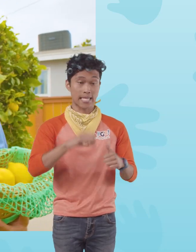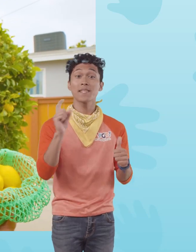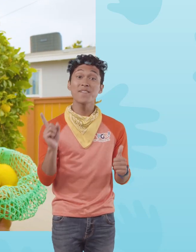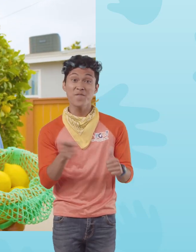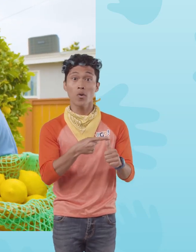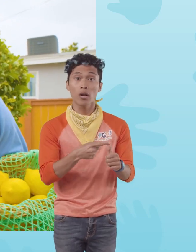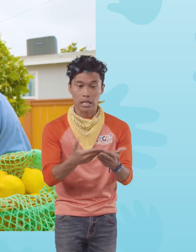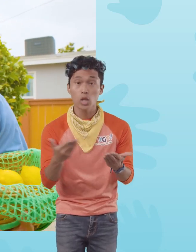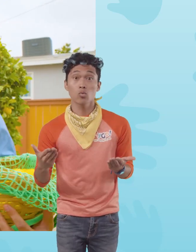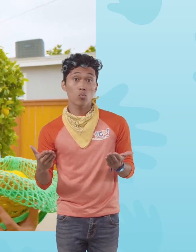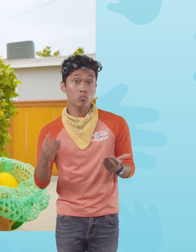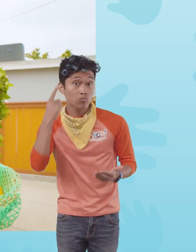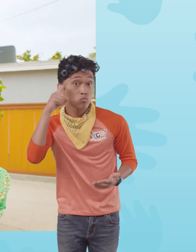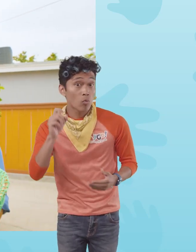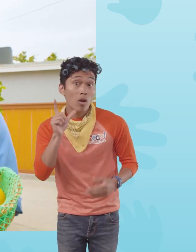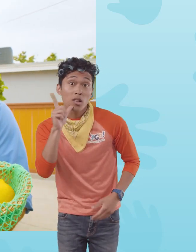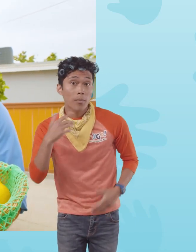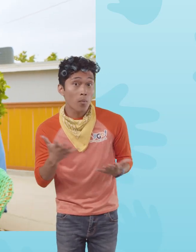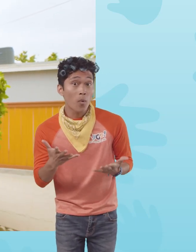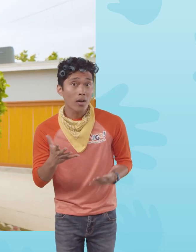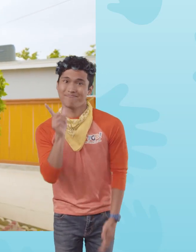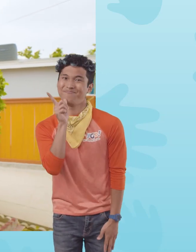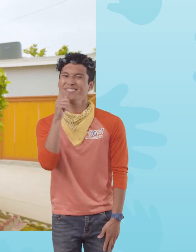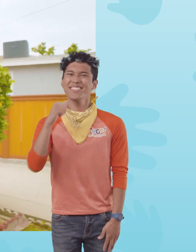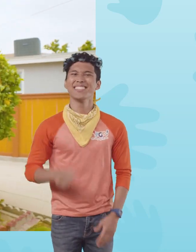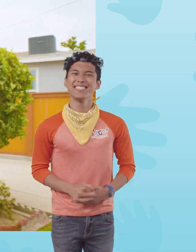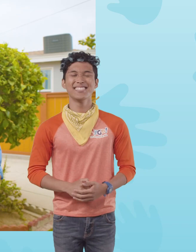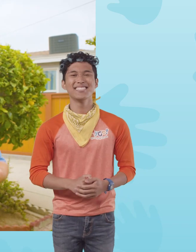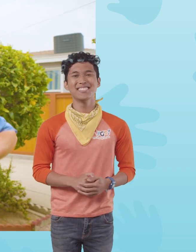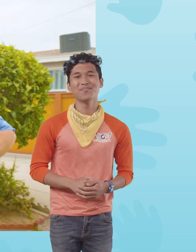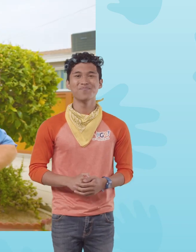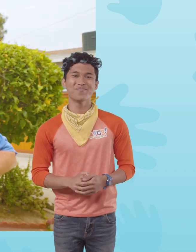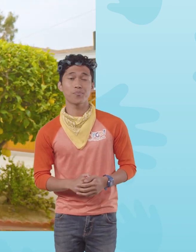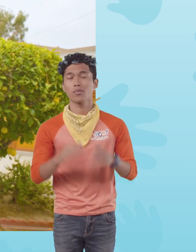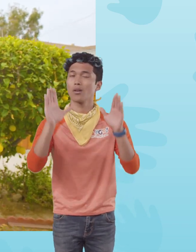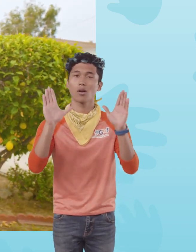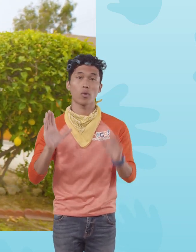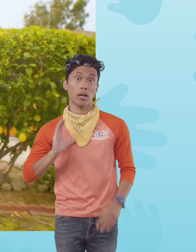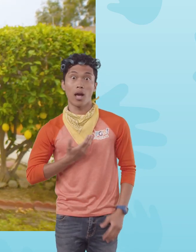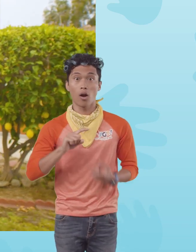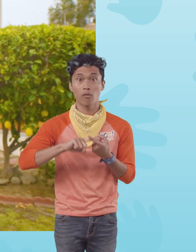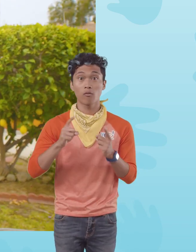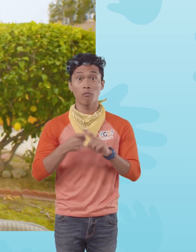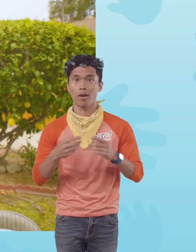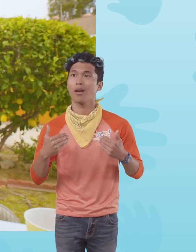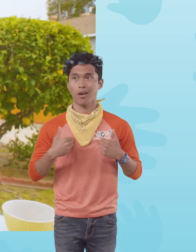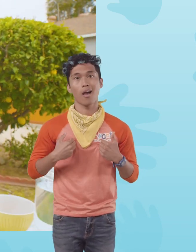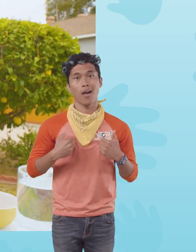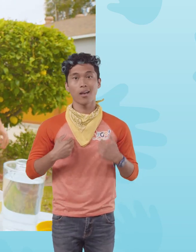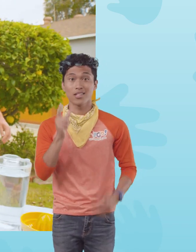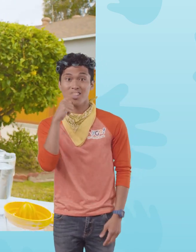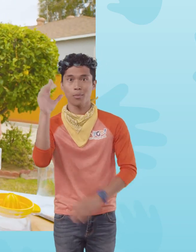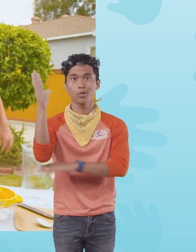Yeah, the first ingredient to lemonade is lemons. There we go. So great that our friend has their very